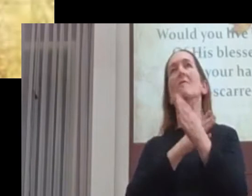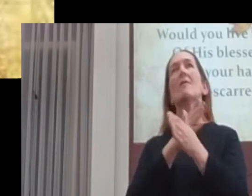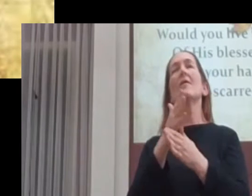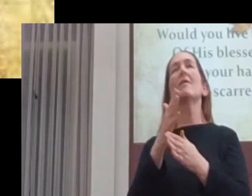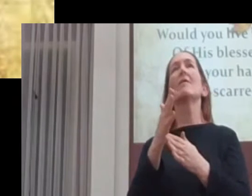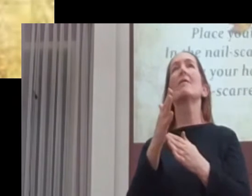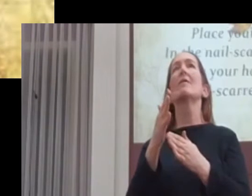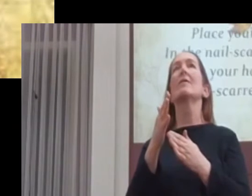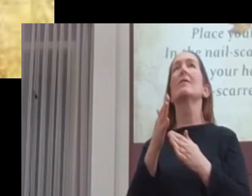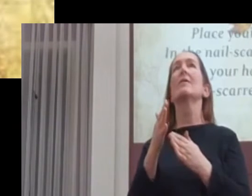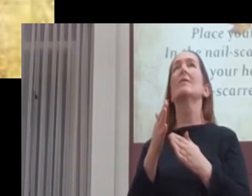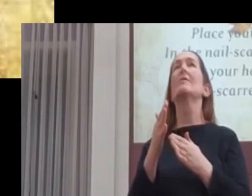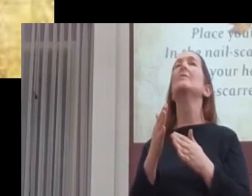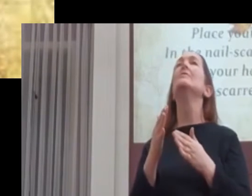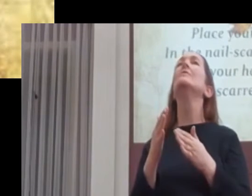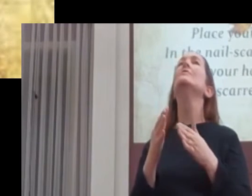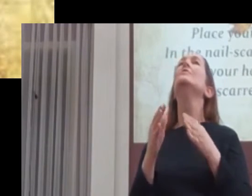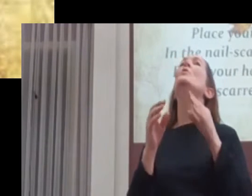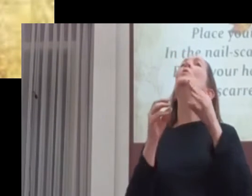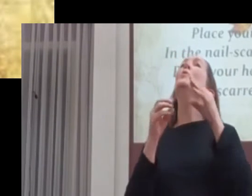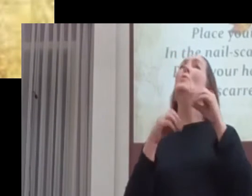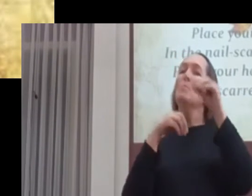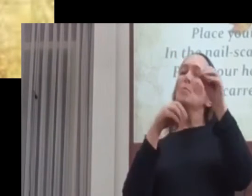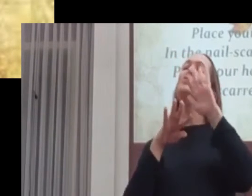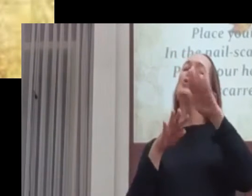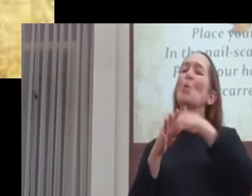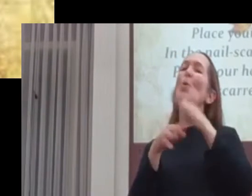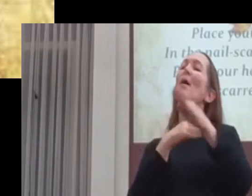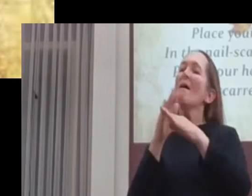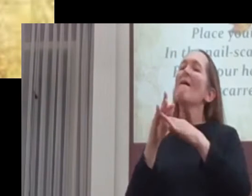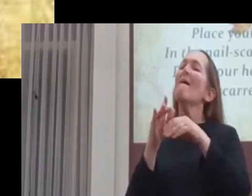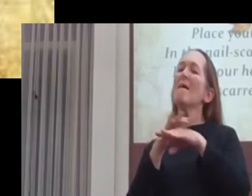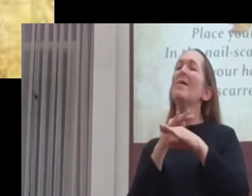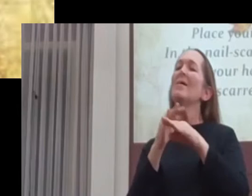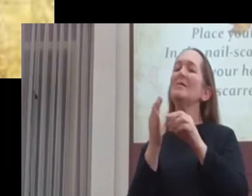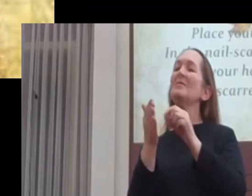Place your hand in the nail's